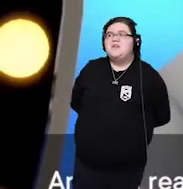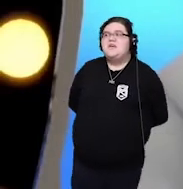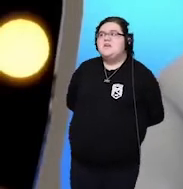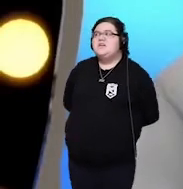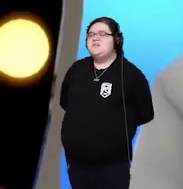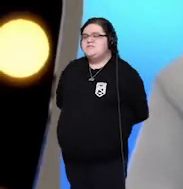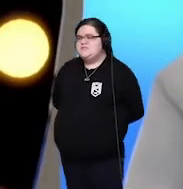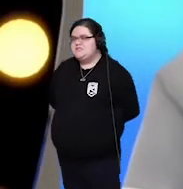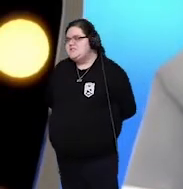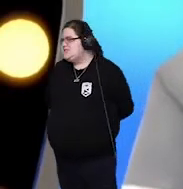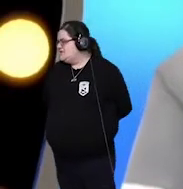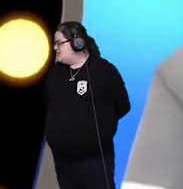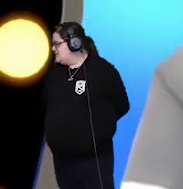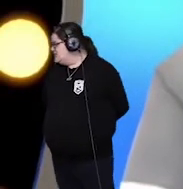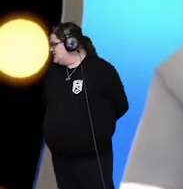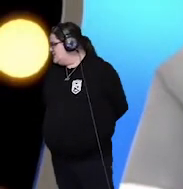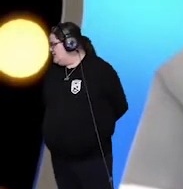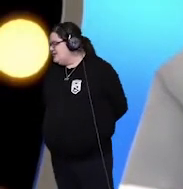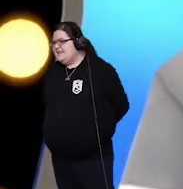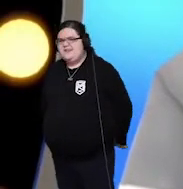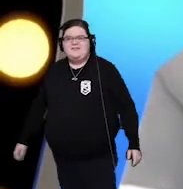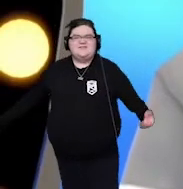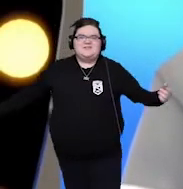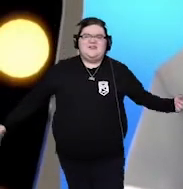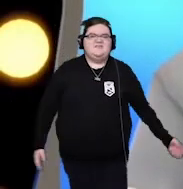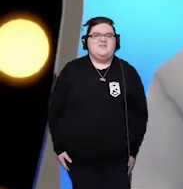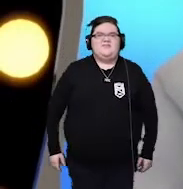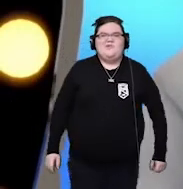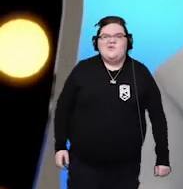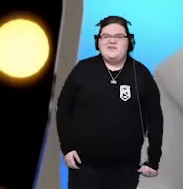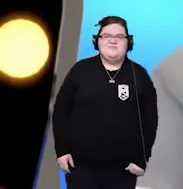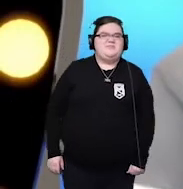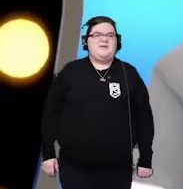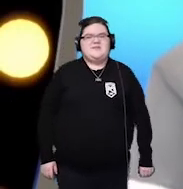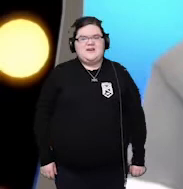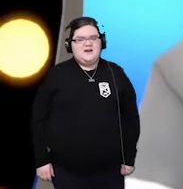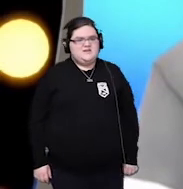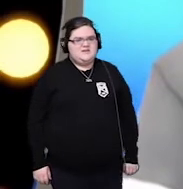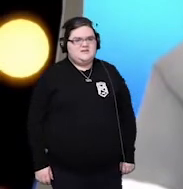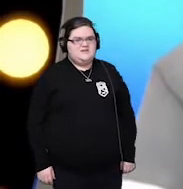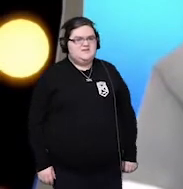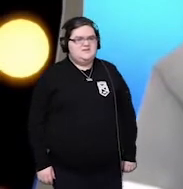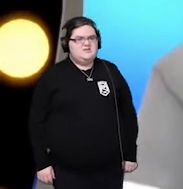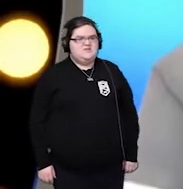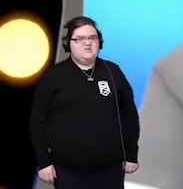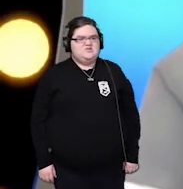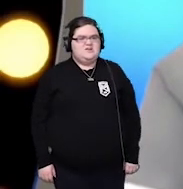Your bed, yeah. Yeah, bed. I was thinking, I don't know, the floor, though, but best I got,